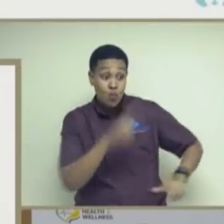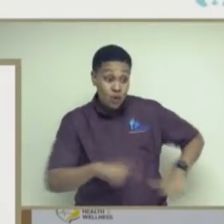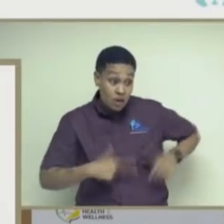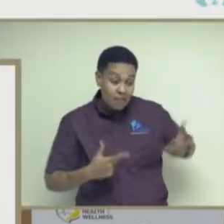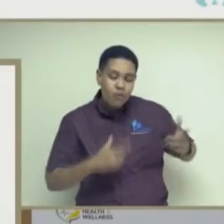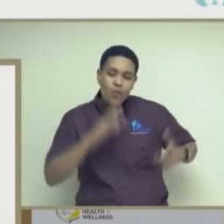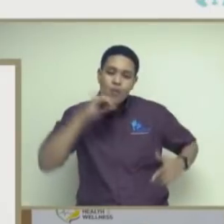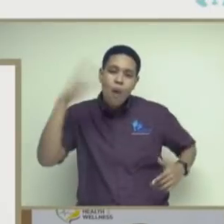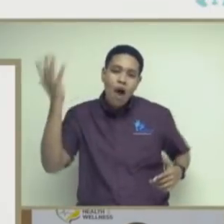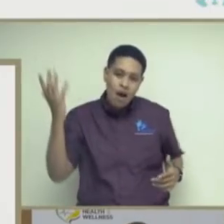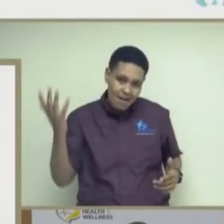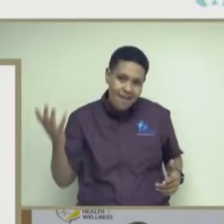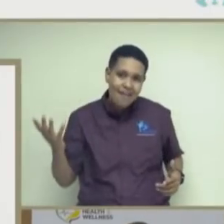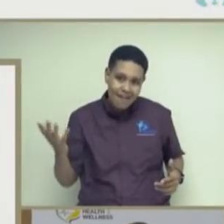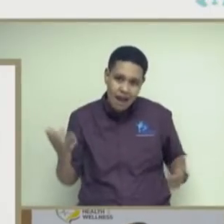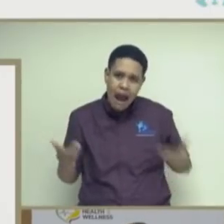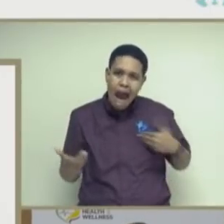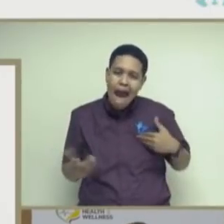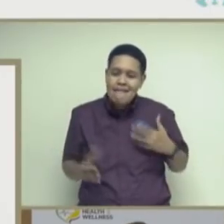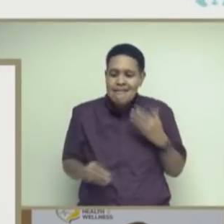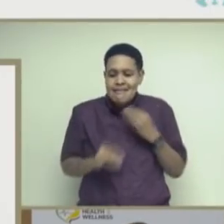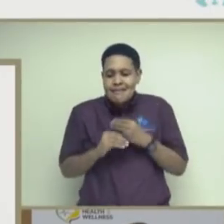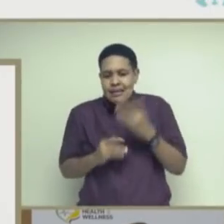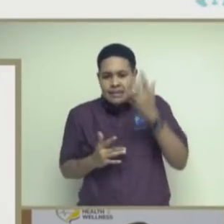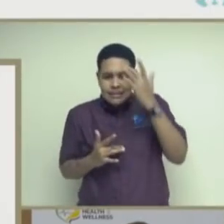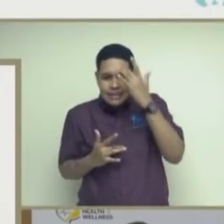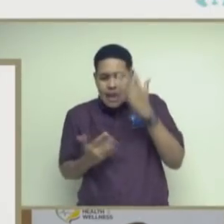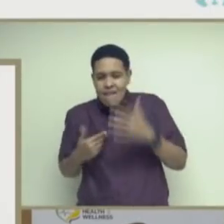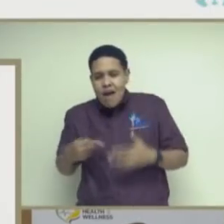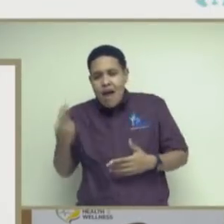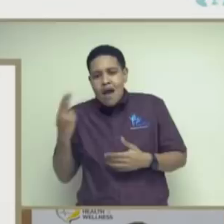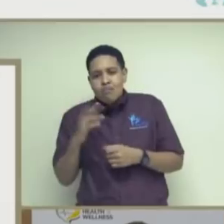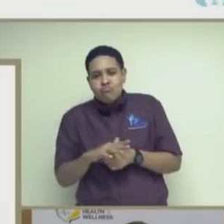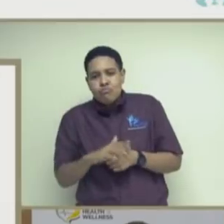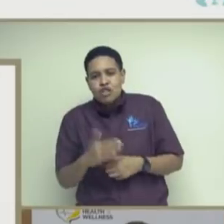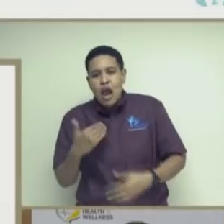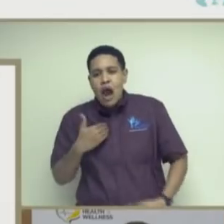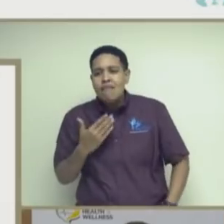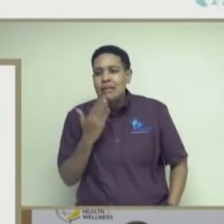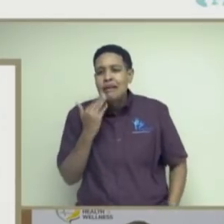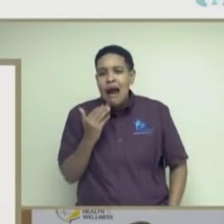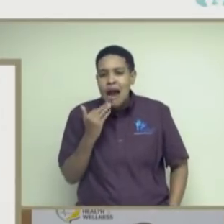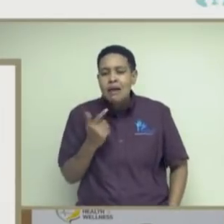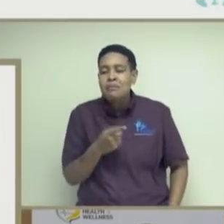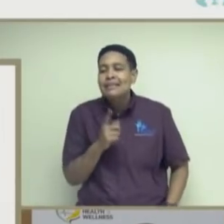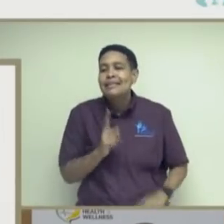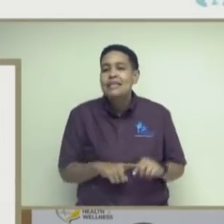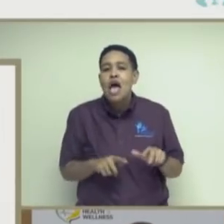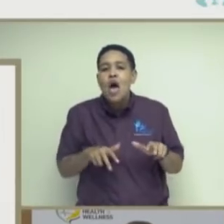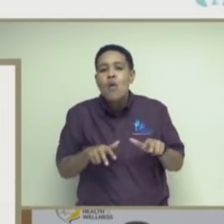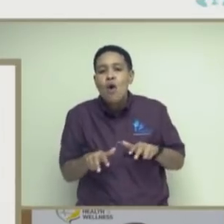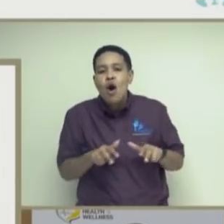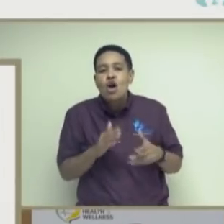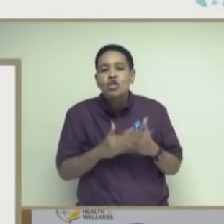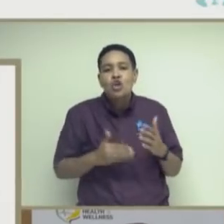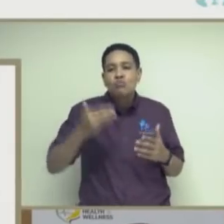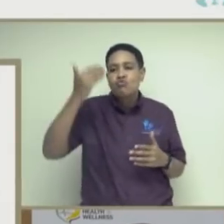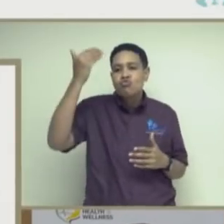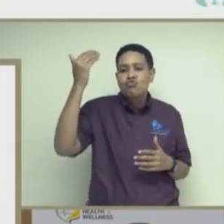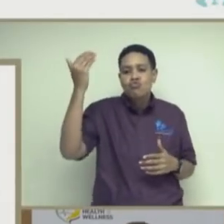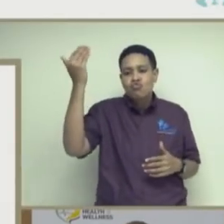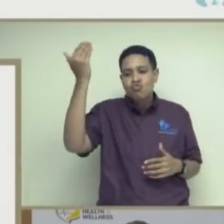older people. They have comorbidities, so they have the hypertension and the diabetes. They can't walk, some of them stroke